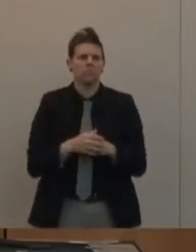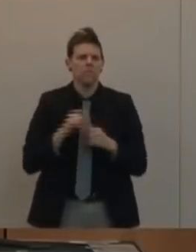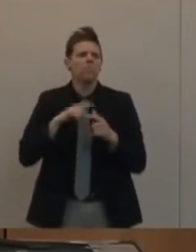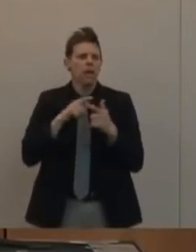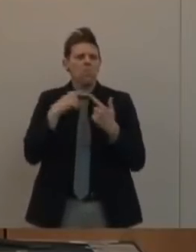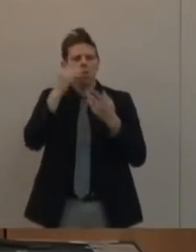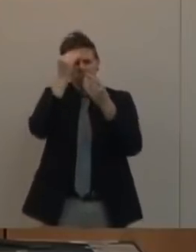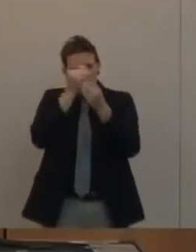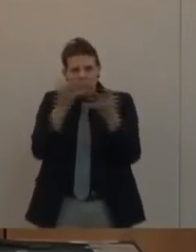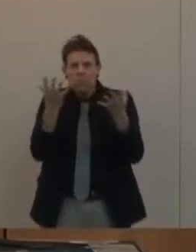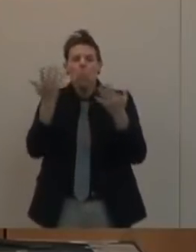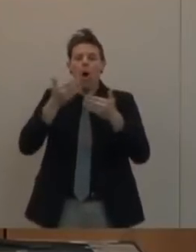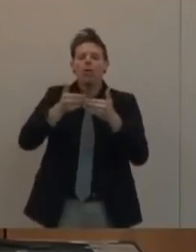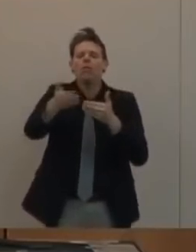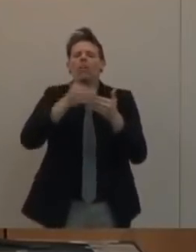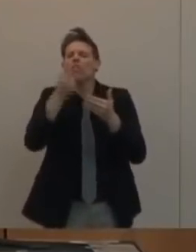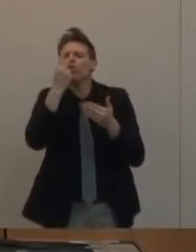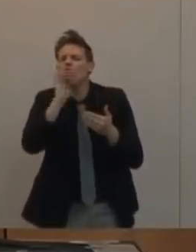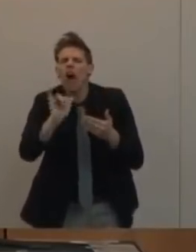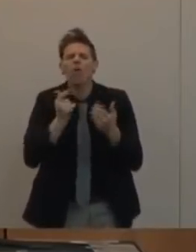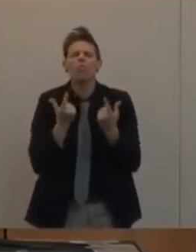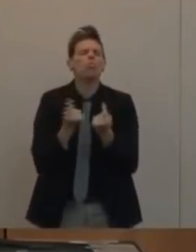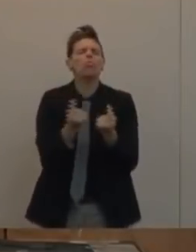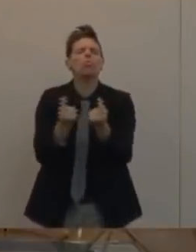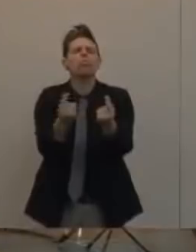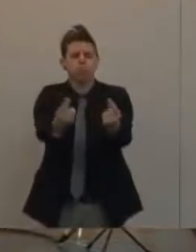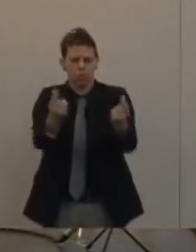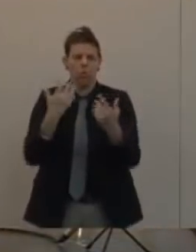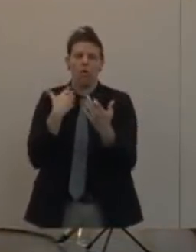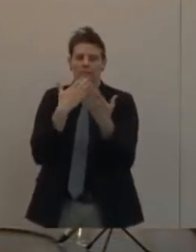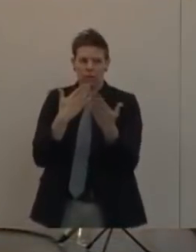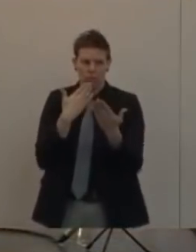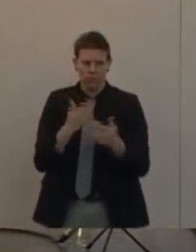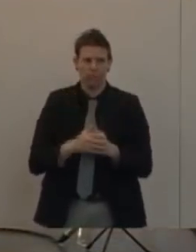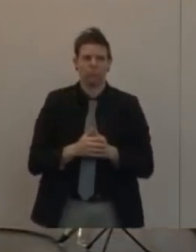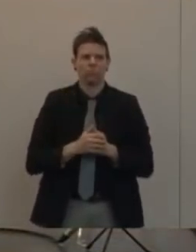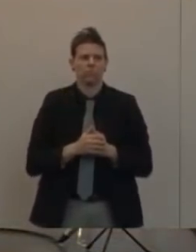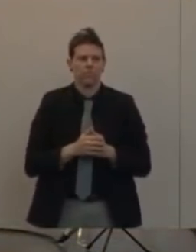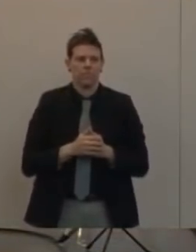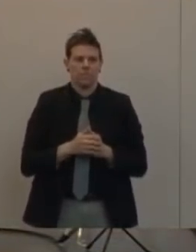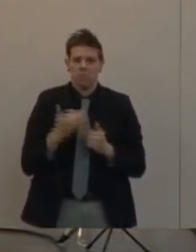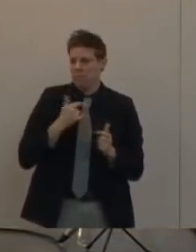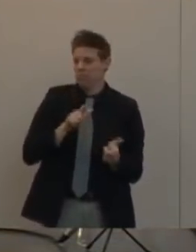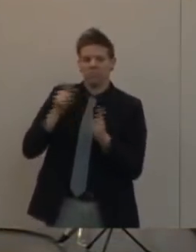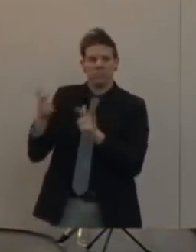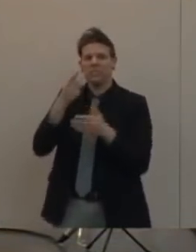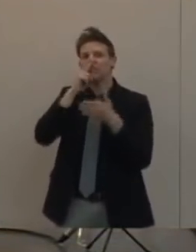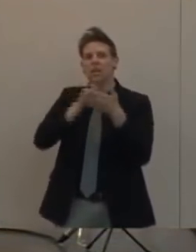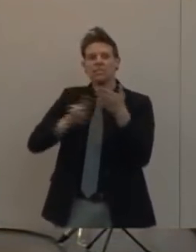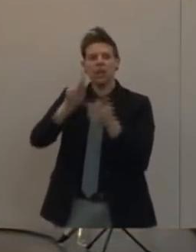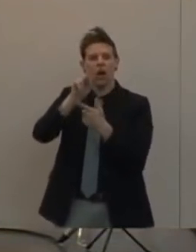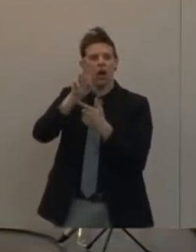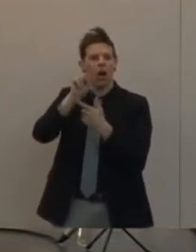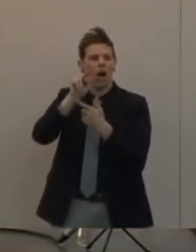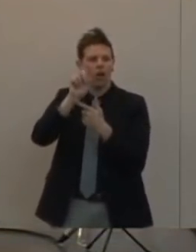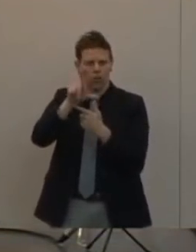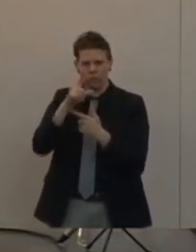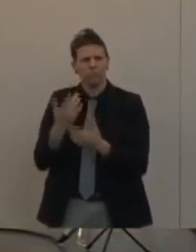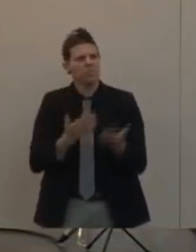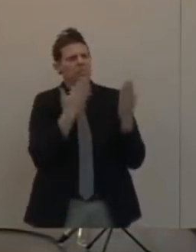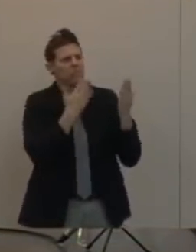next, and then, of course, we'll take questions. All right, thank you very much. Secretary Kunkel. Thank you, Governor. Good afternoon, everyone.